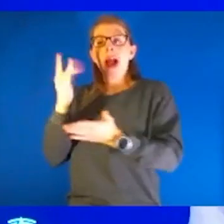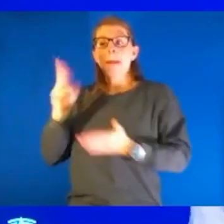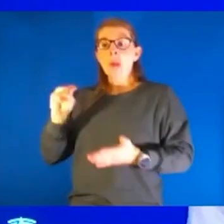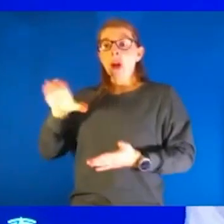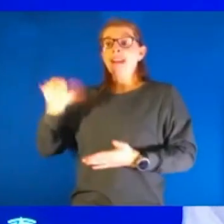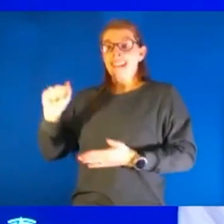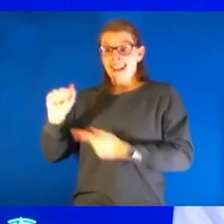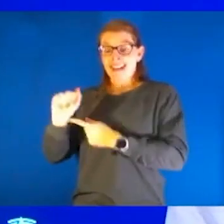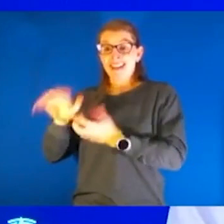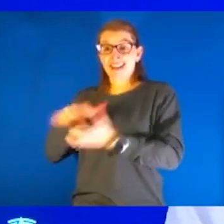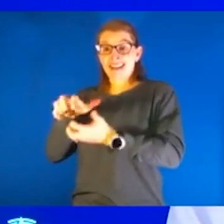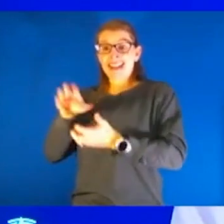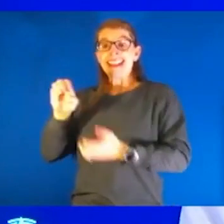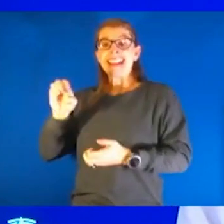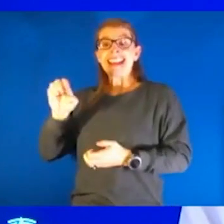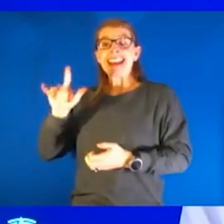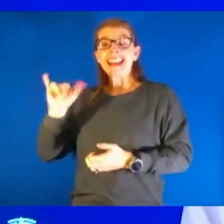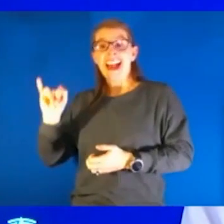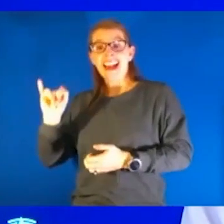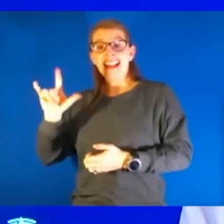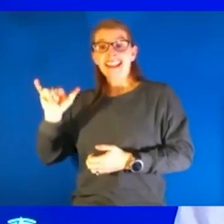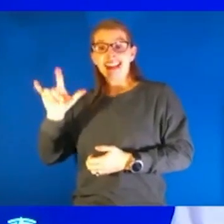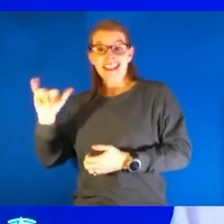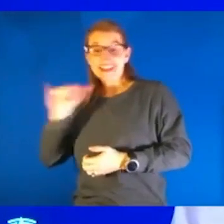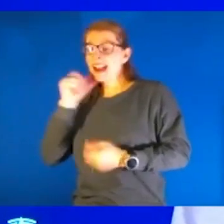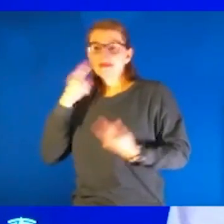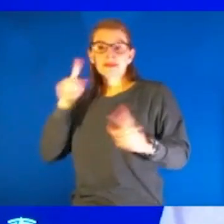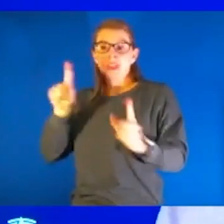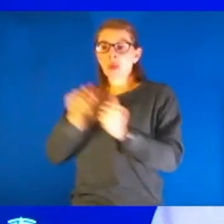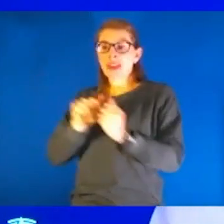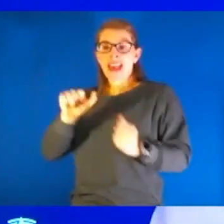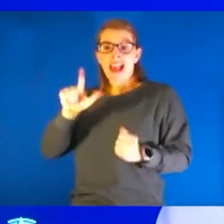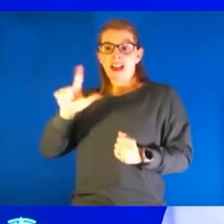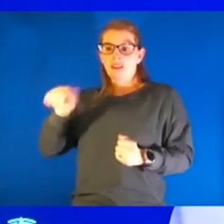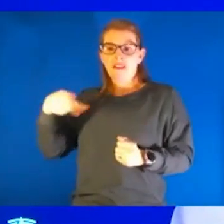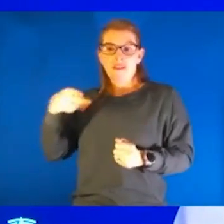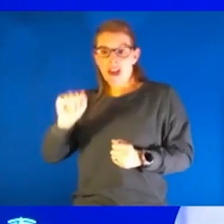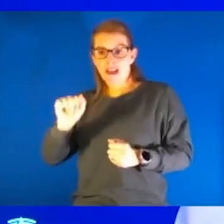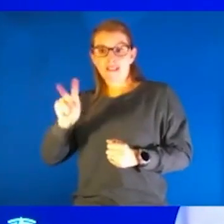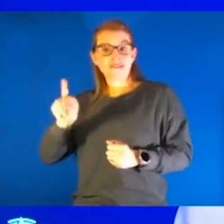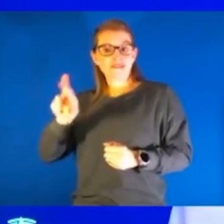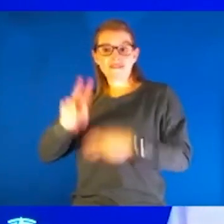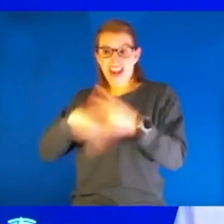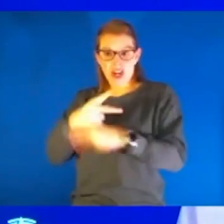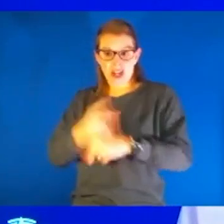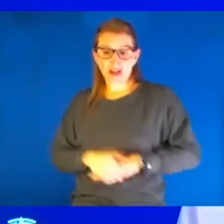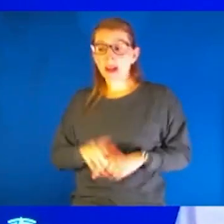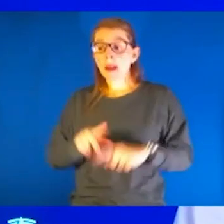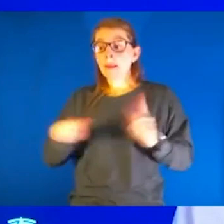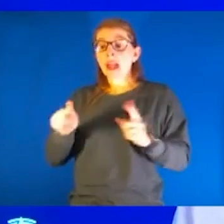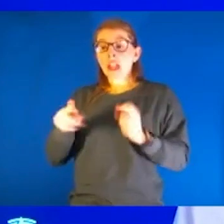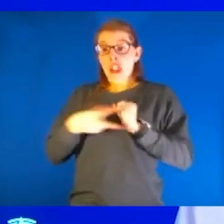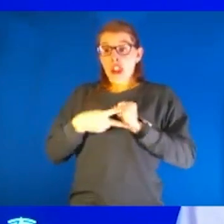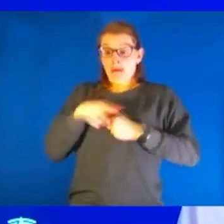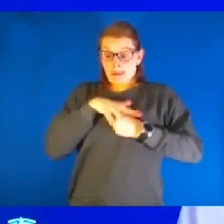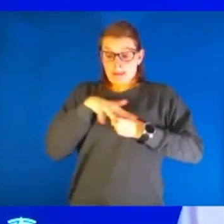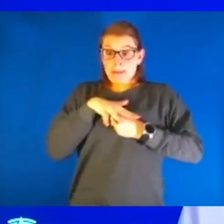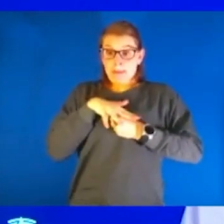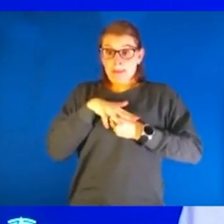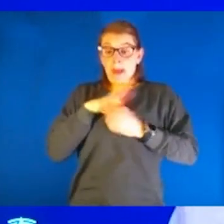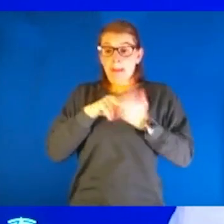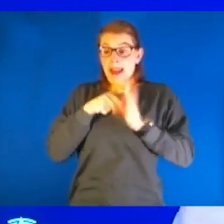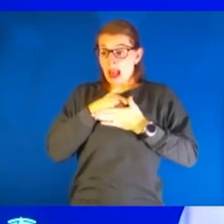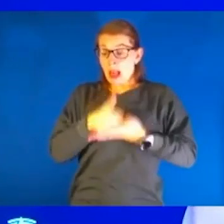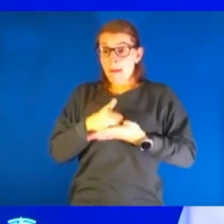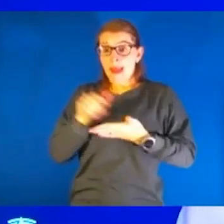the Eli Lilly, did not work with the alpha variant. But the conserved regions are the regions that help not only